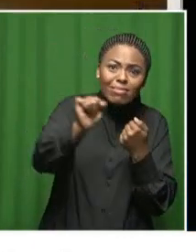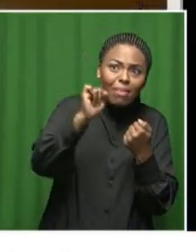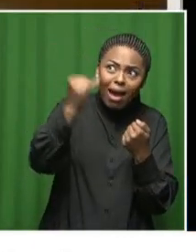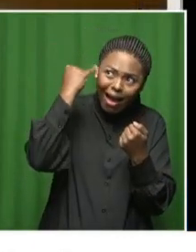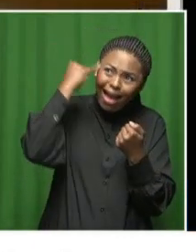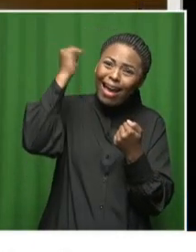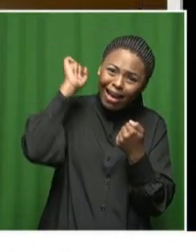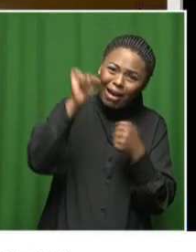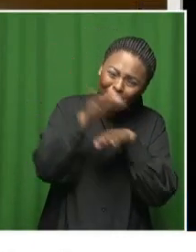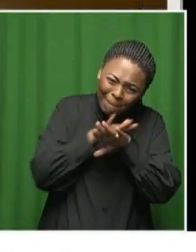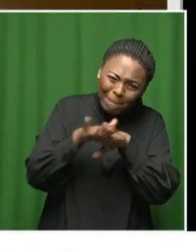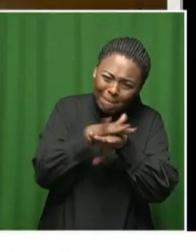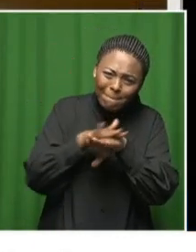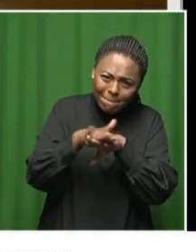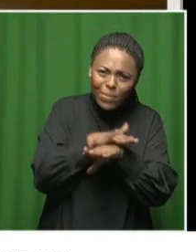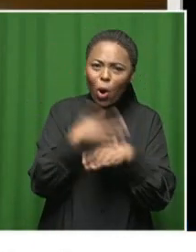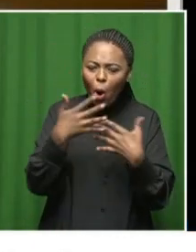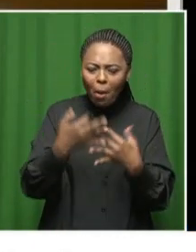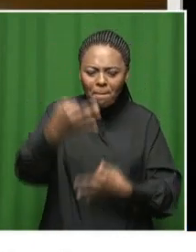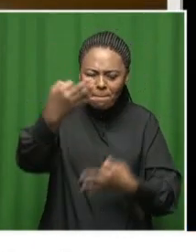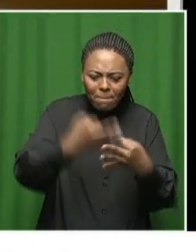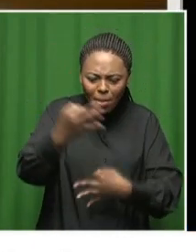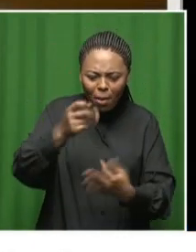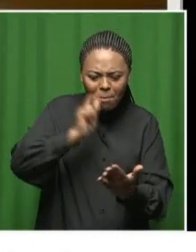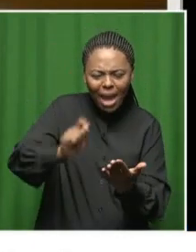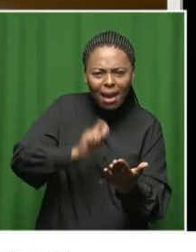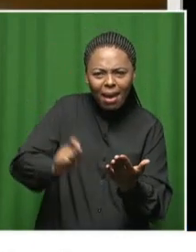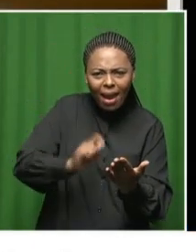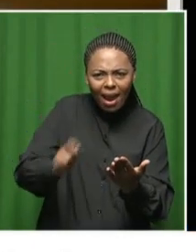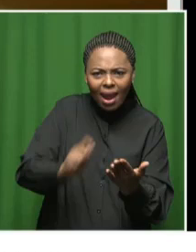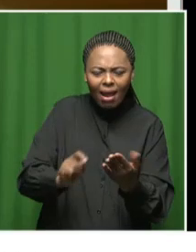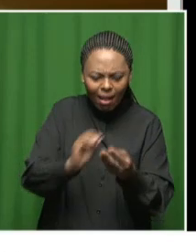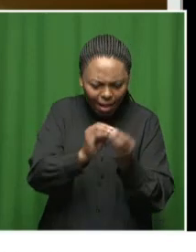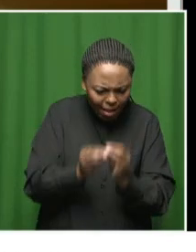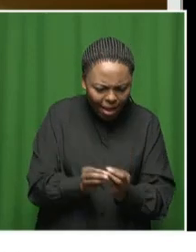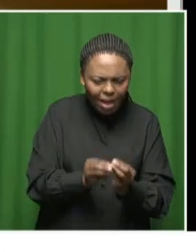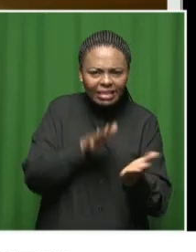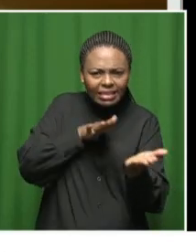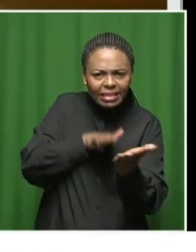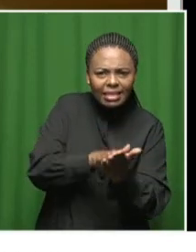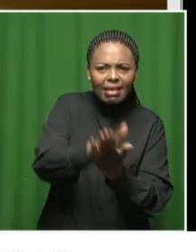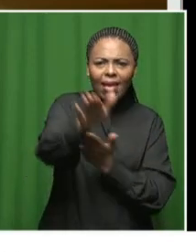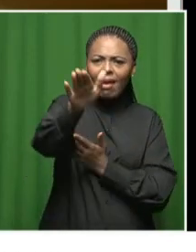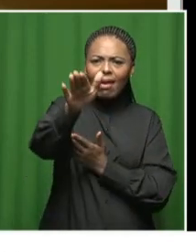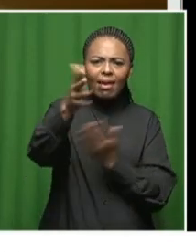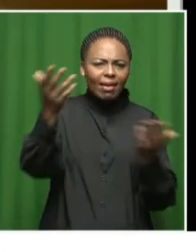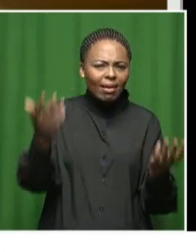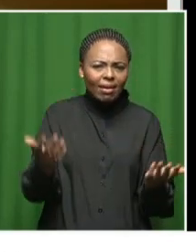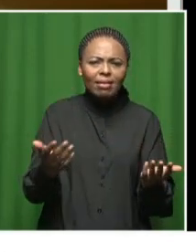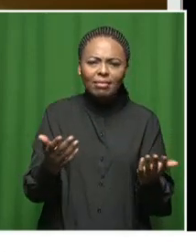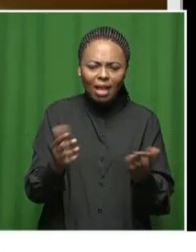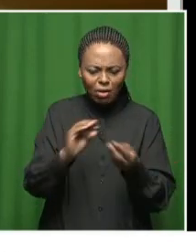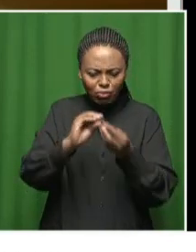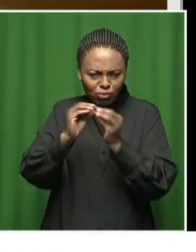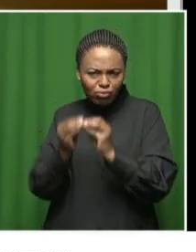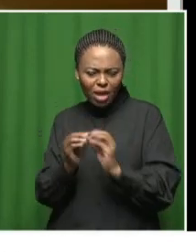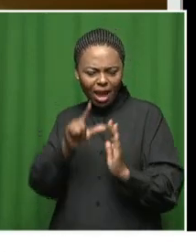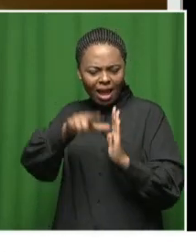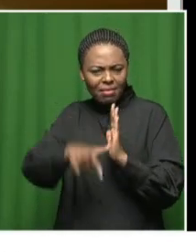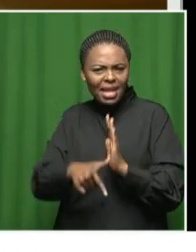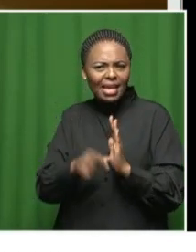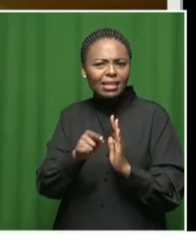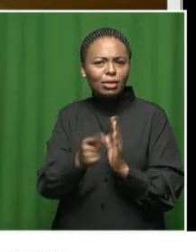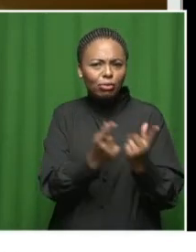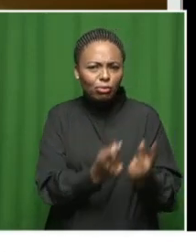whatever. You know, you can use a pen and paper, scan it into a computer, and animate that. There's a lot you can do. So I think for me, it's more access